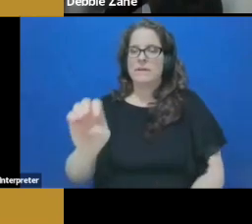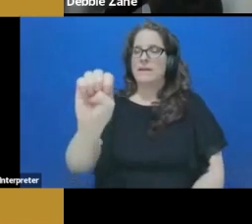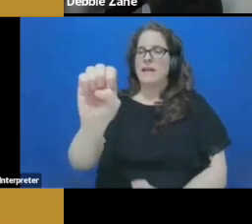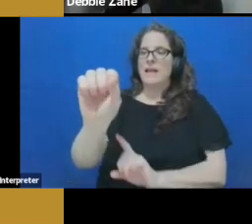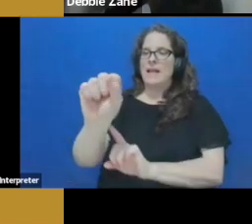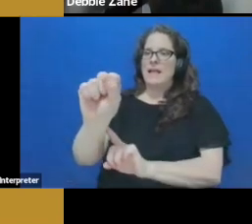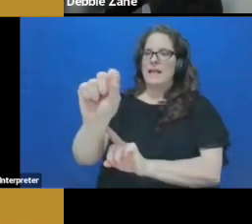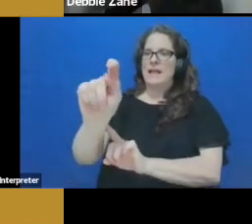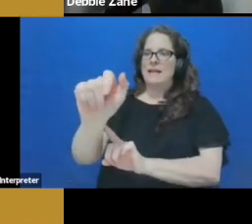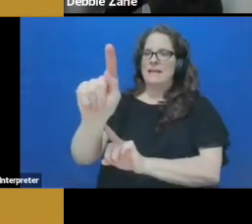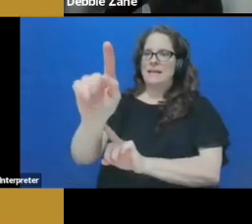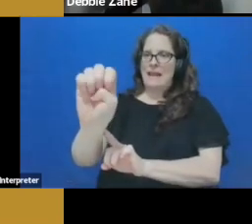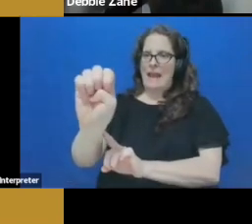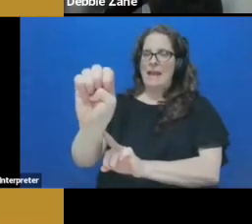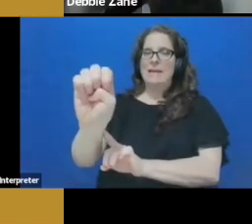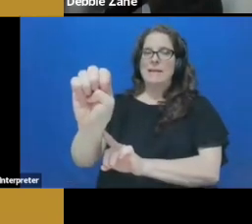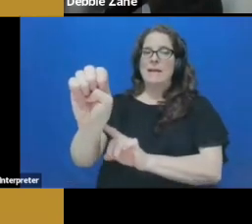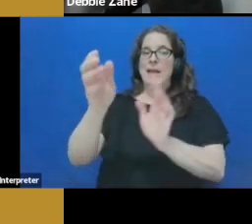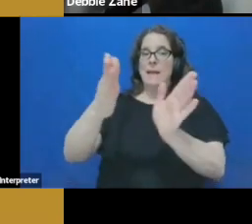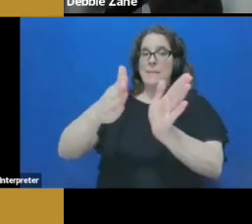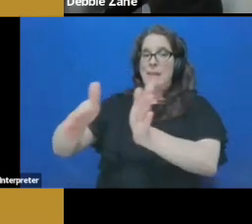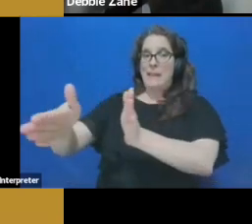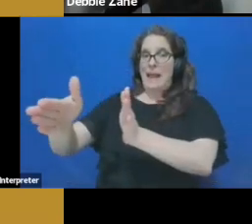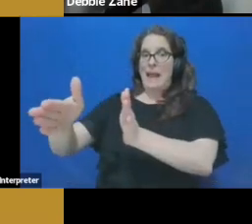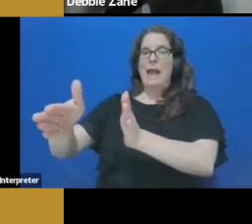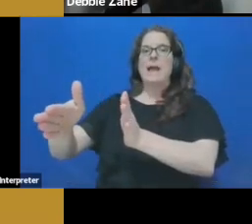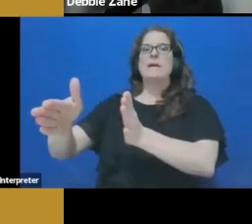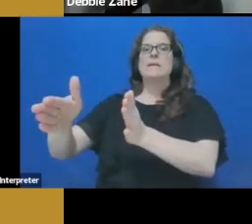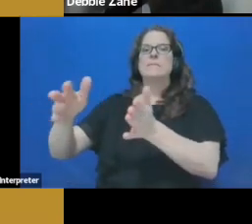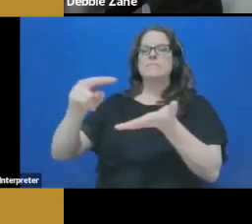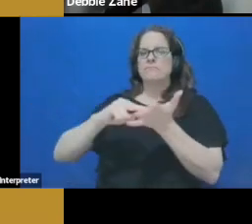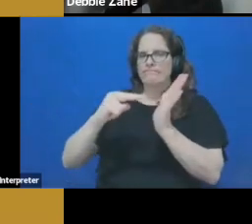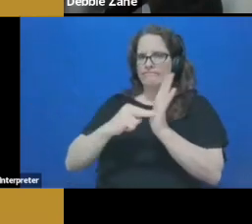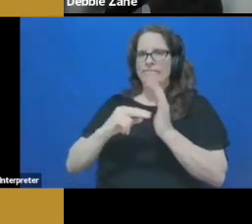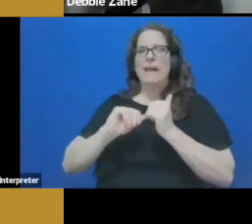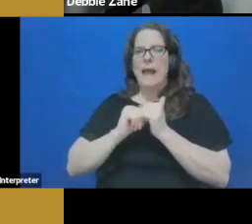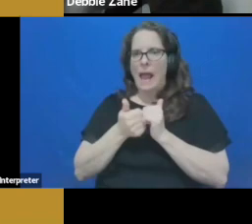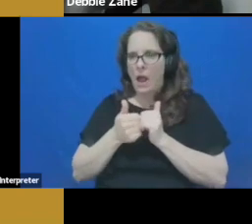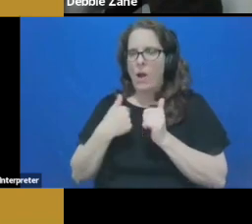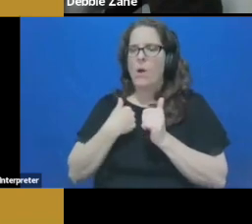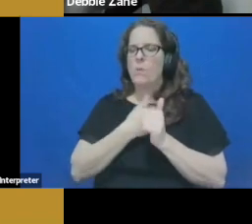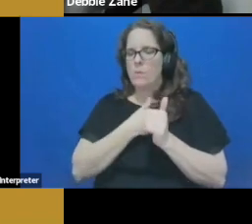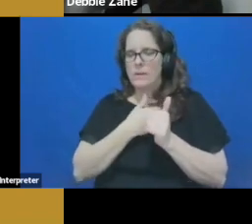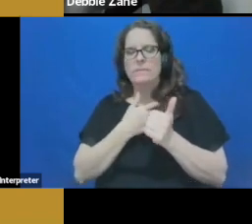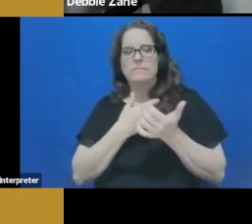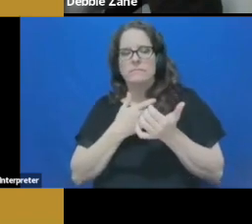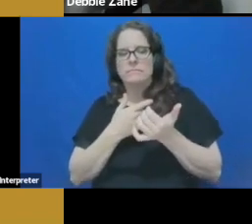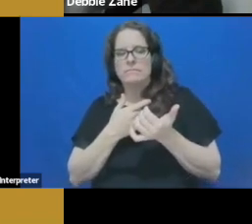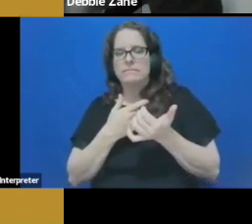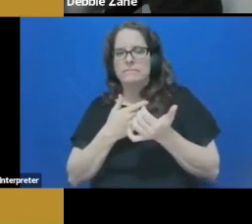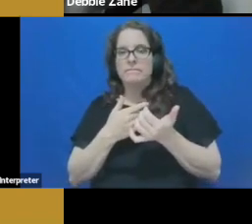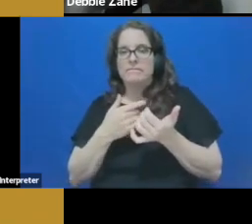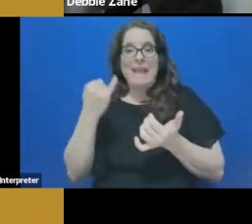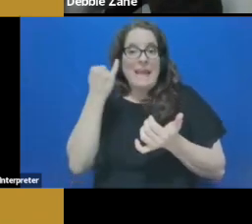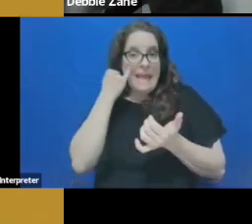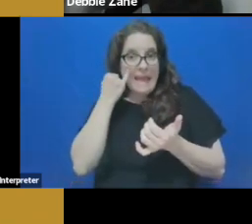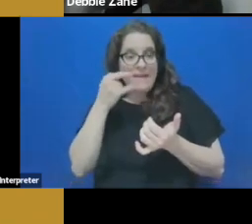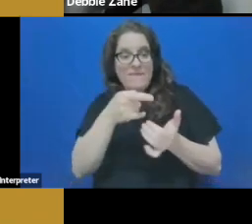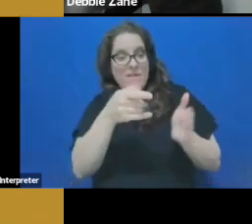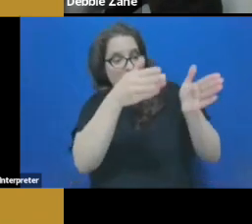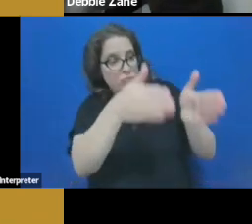preparation of tasks that serve to manage an individual's assets and affairs in the event of incapacity or